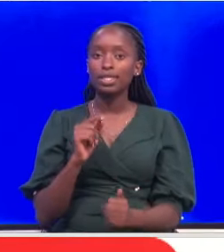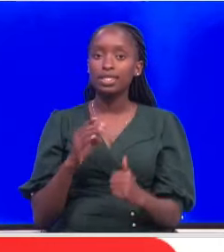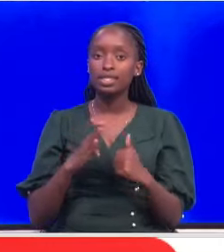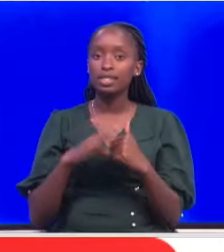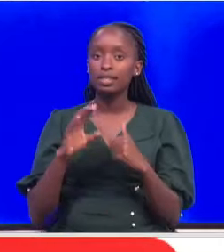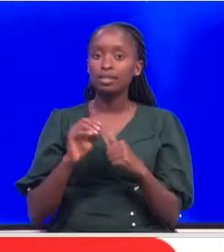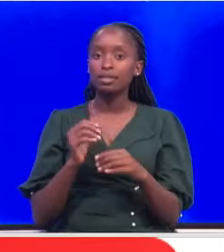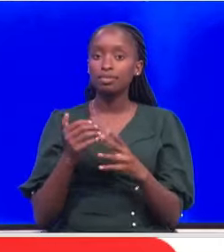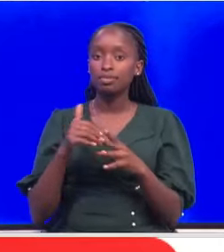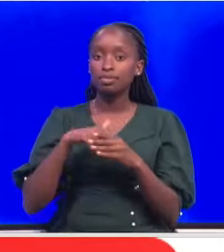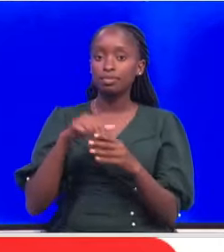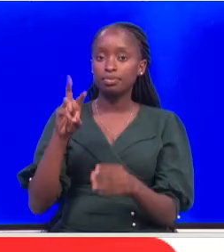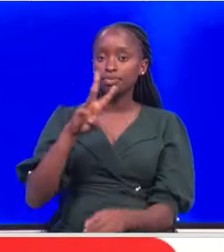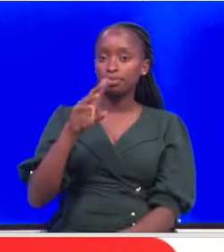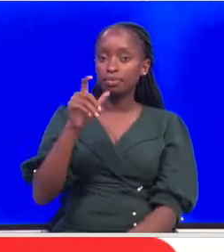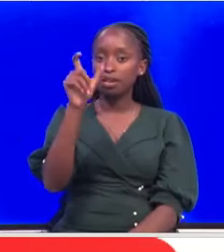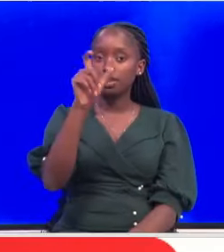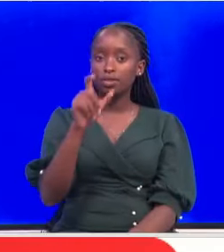within